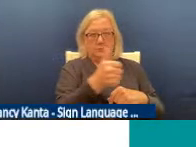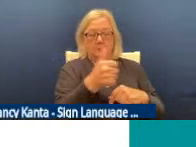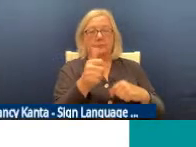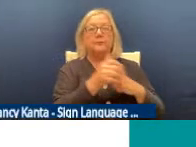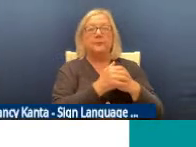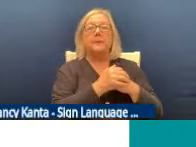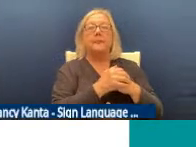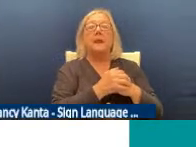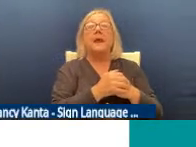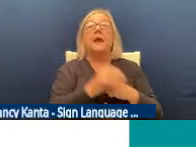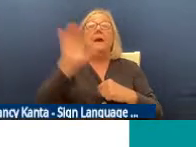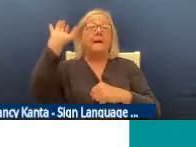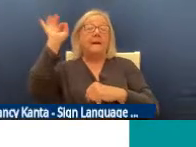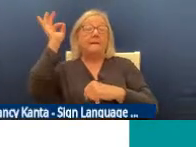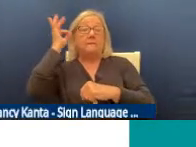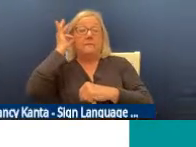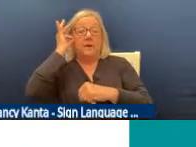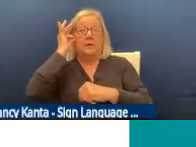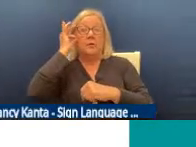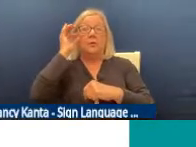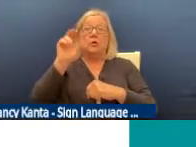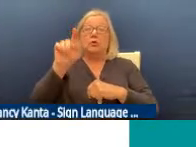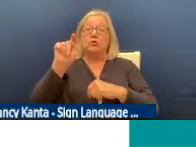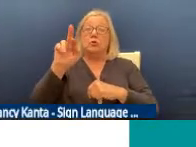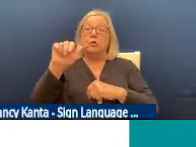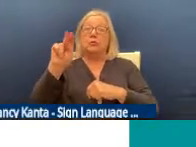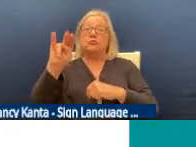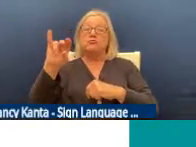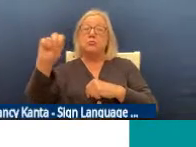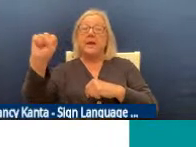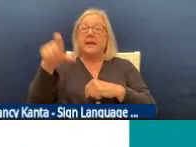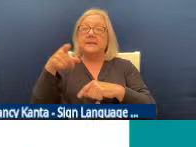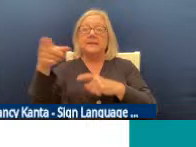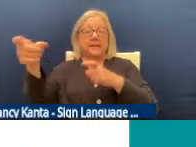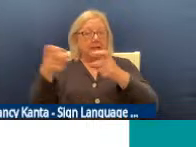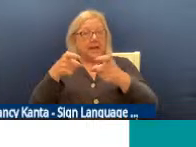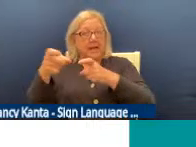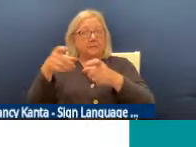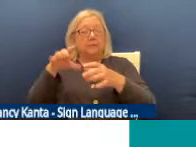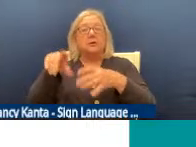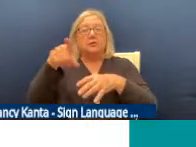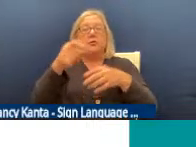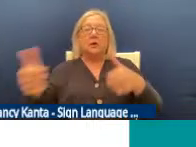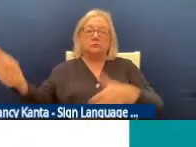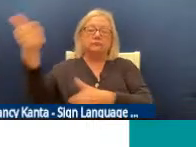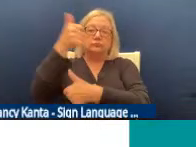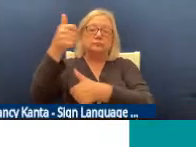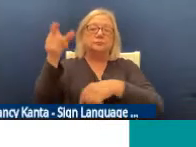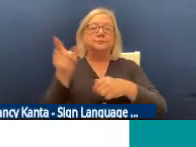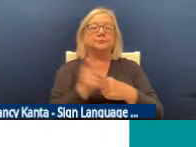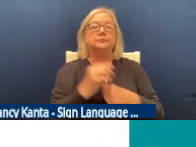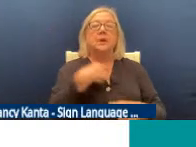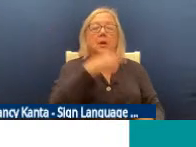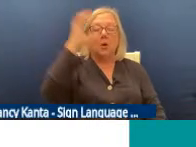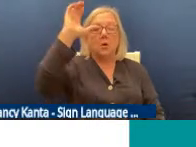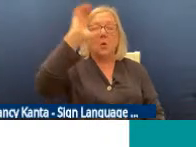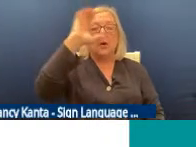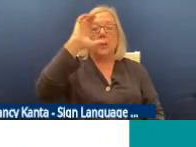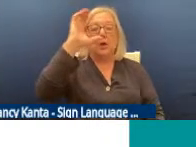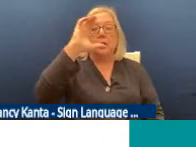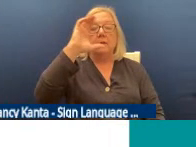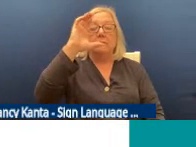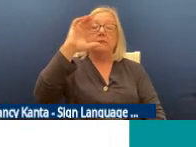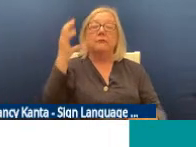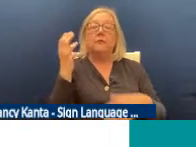Federal Transit Administration. We're seeking approximately $1 billion in CIG funding to match